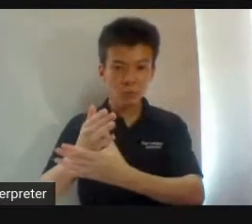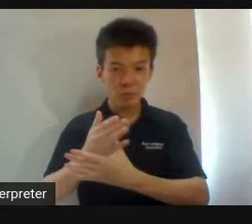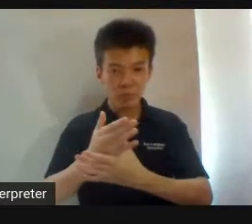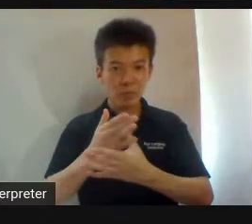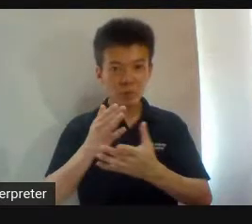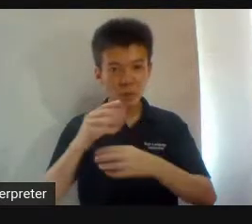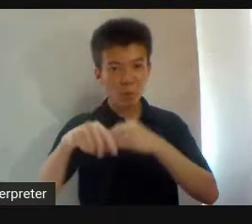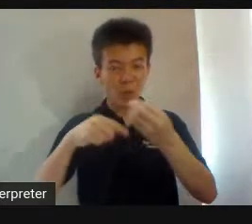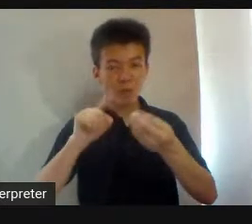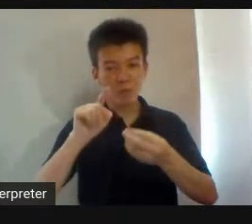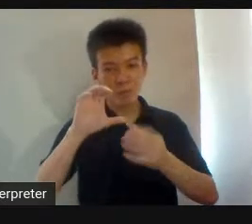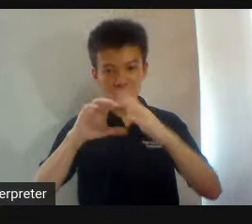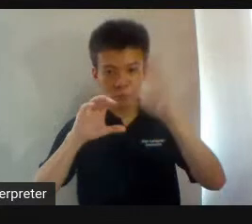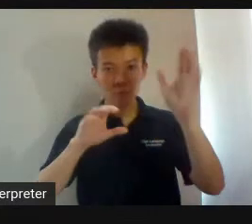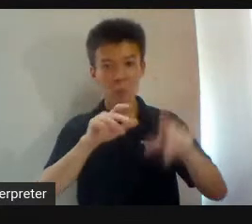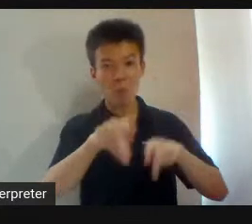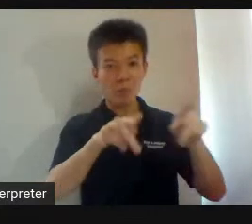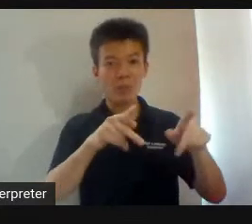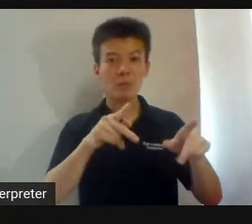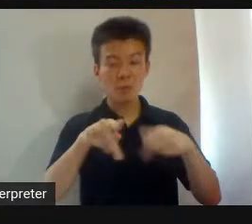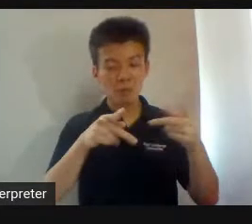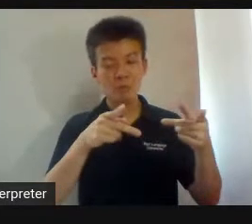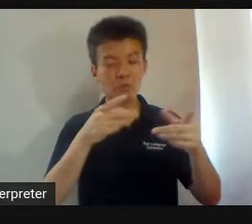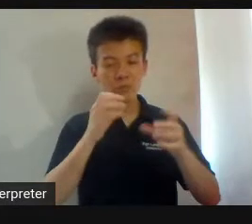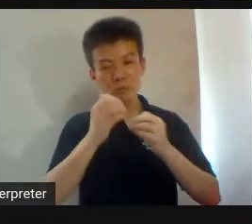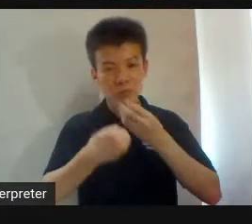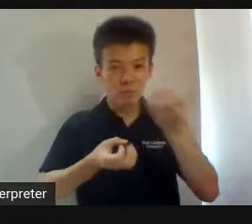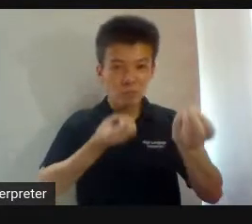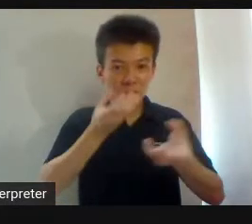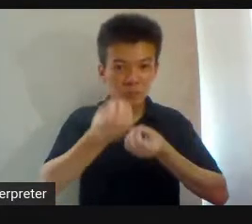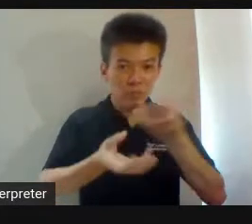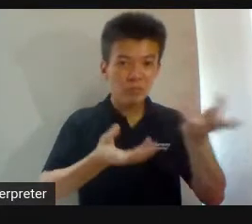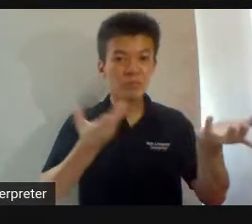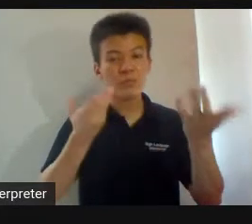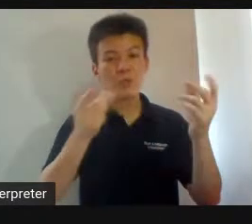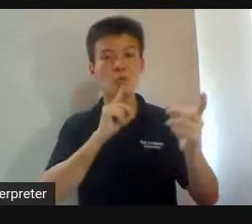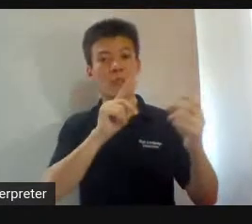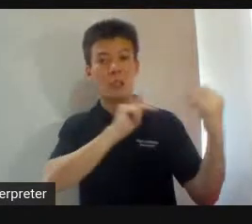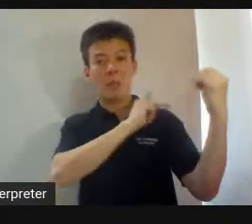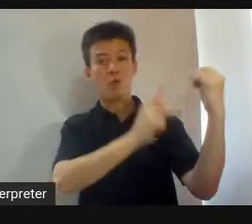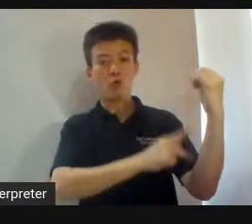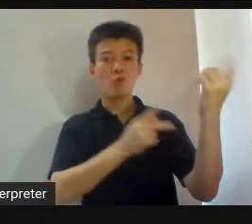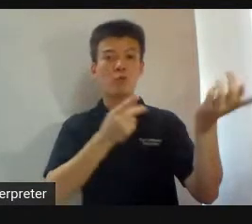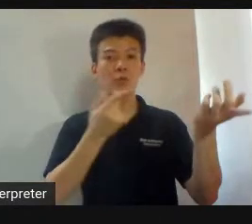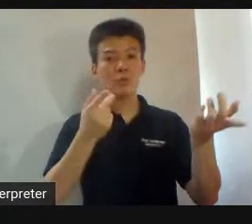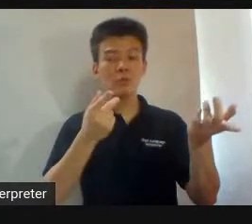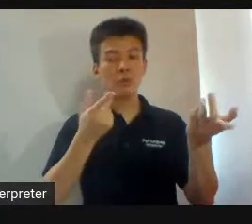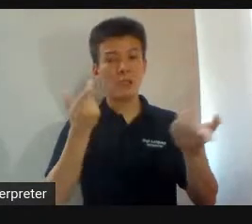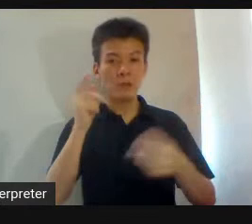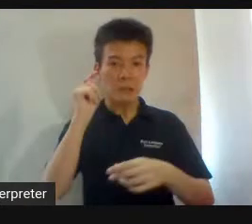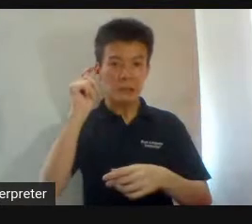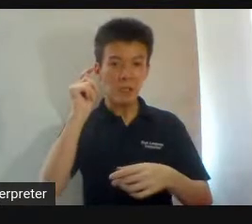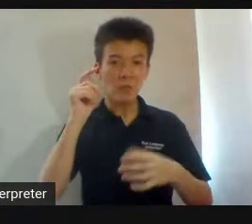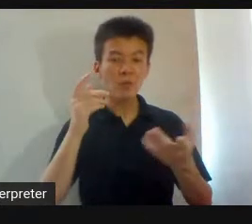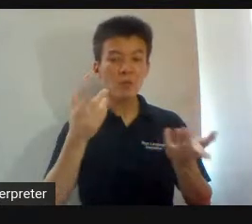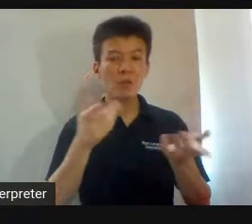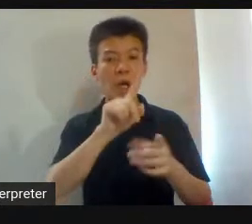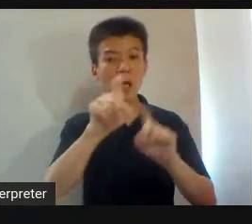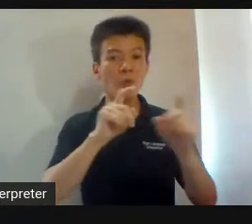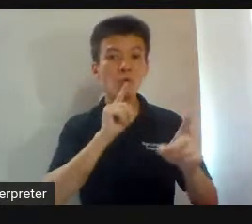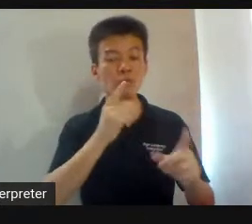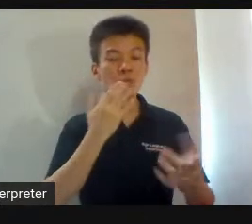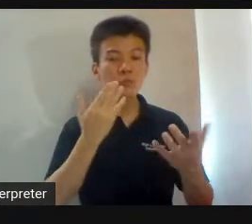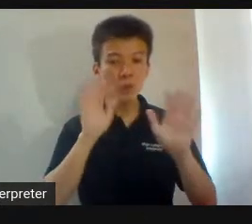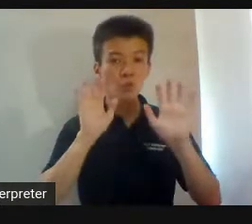of up to 100 people, people were sharing really, really powerful and testimonials, and also asking really, really